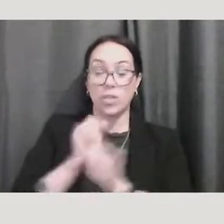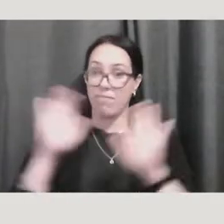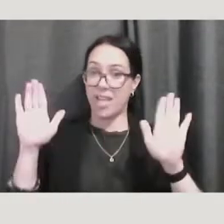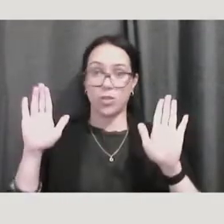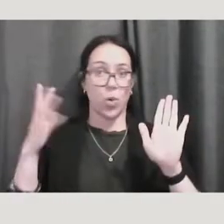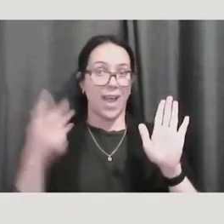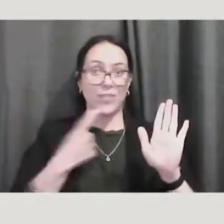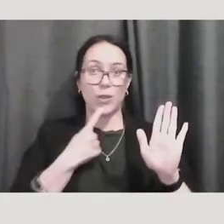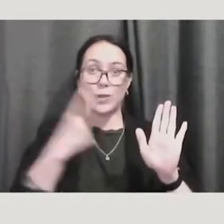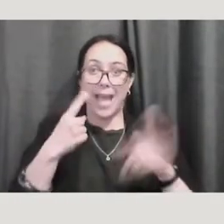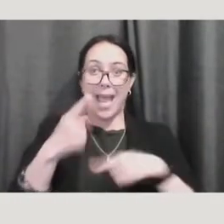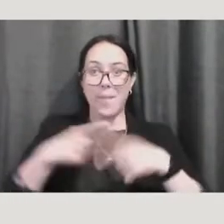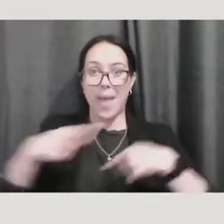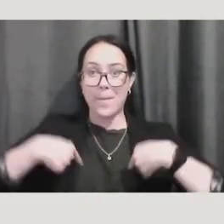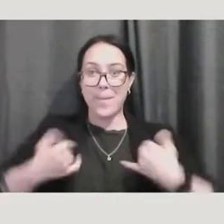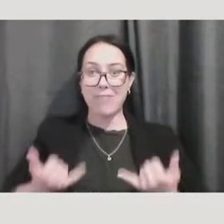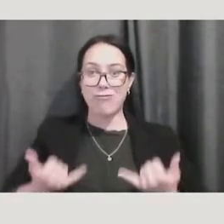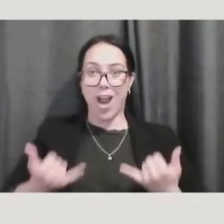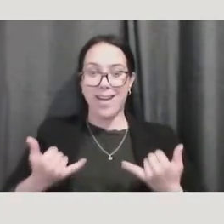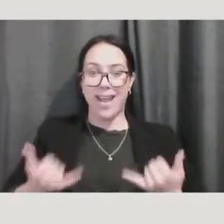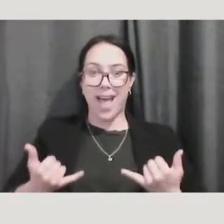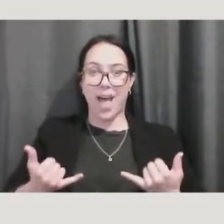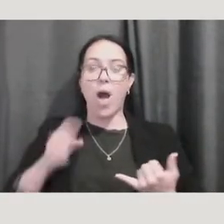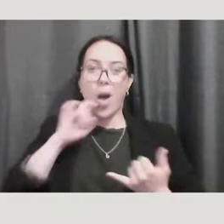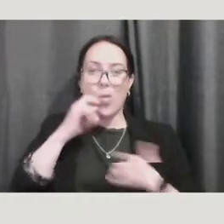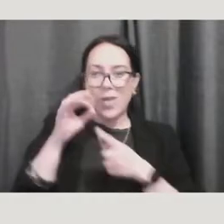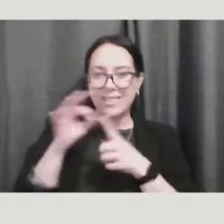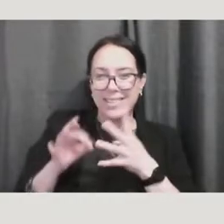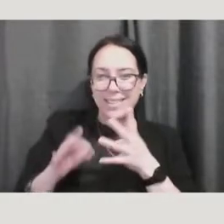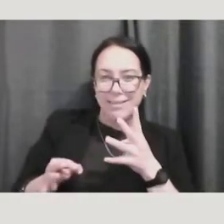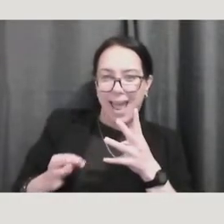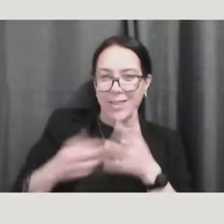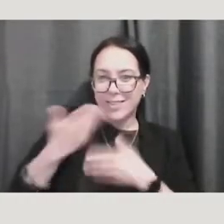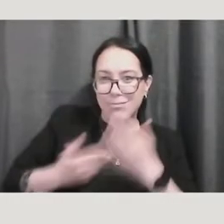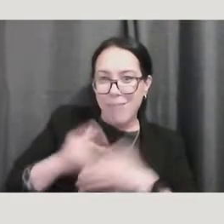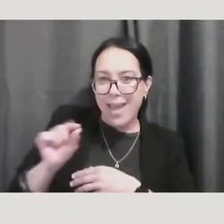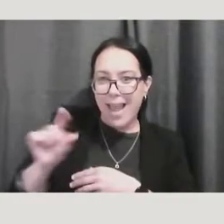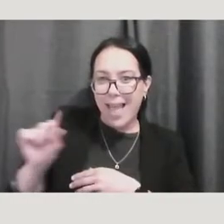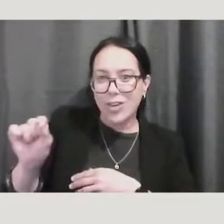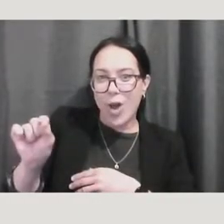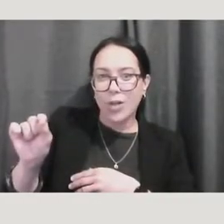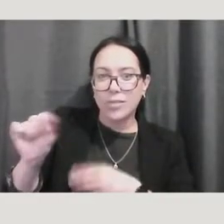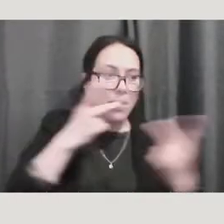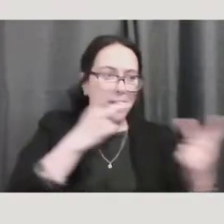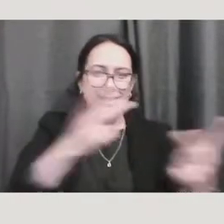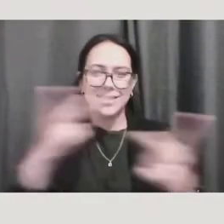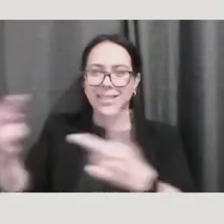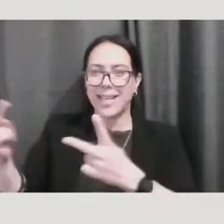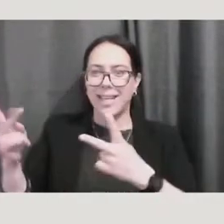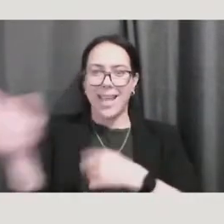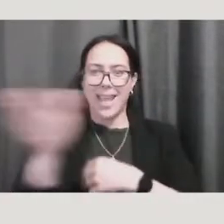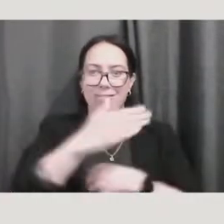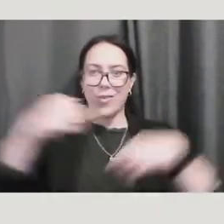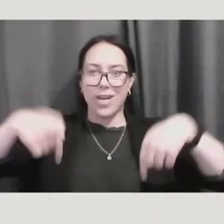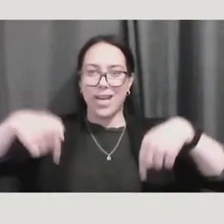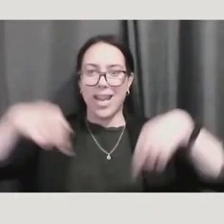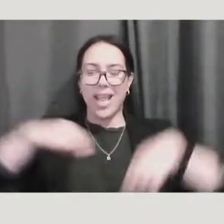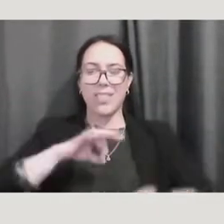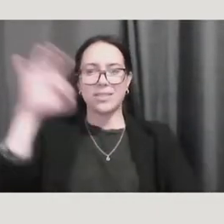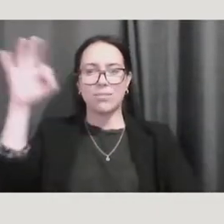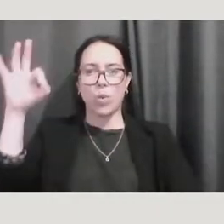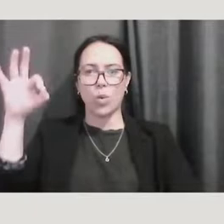say about me right now but we've got more into details later on but seeing you all here this morning afternoon